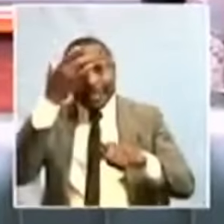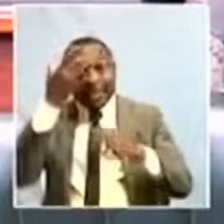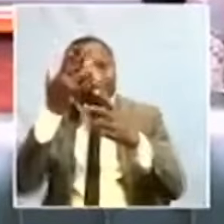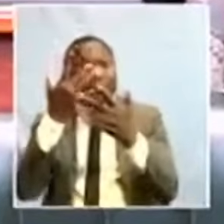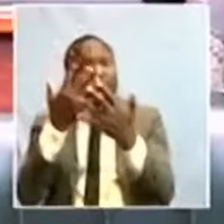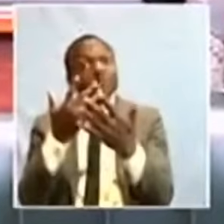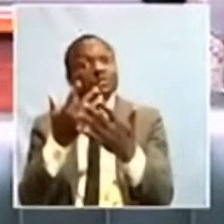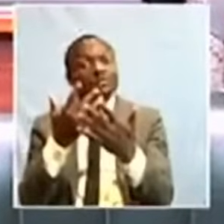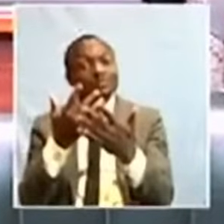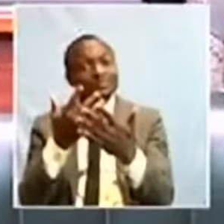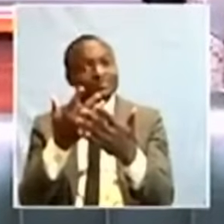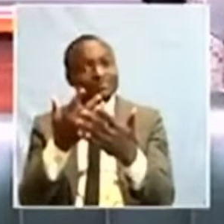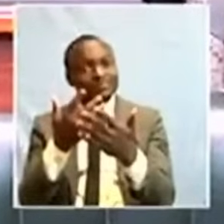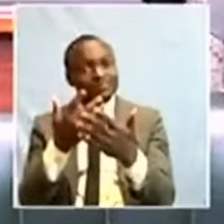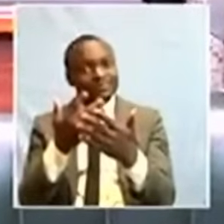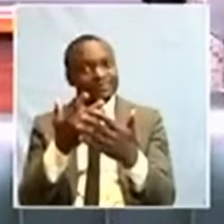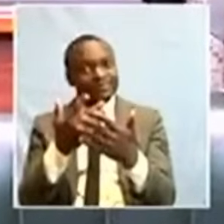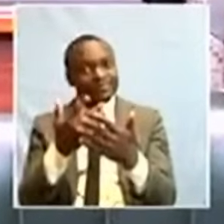expectation.